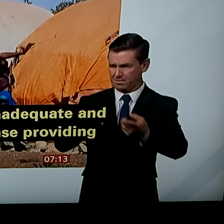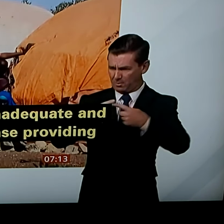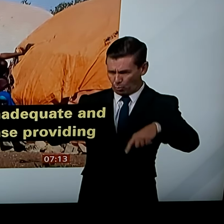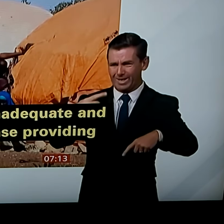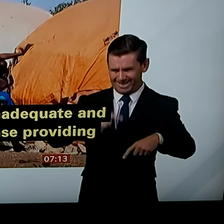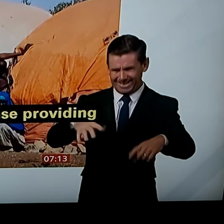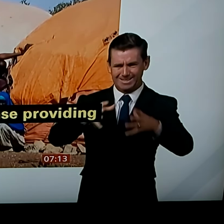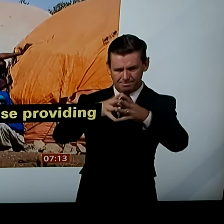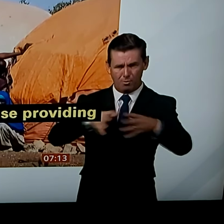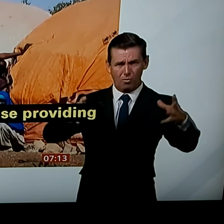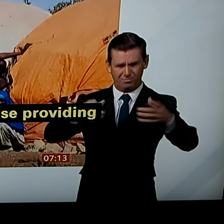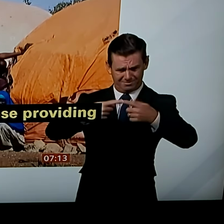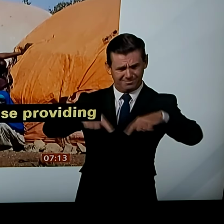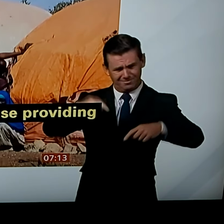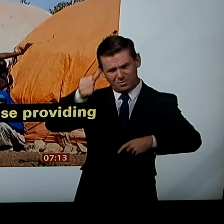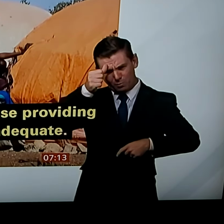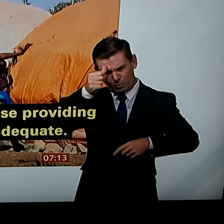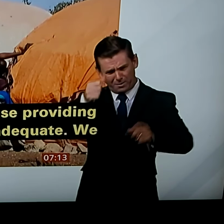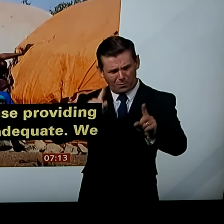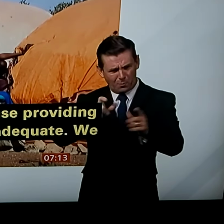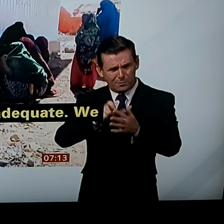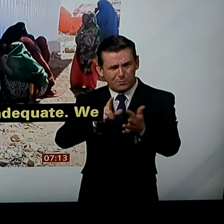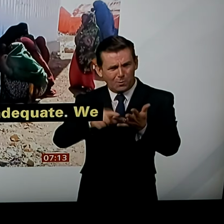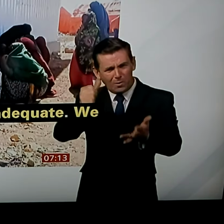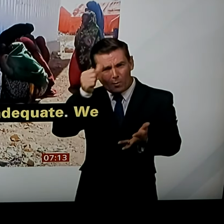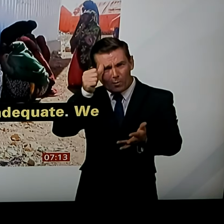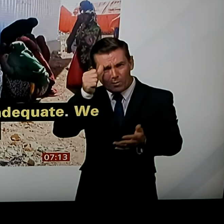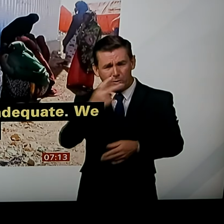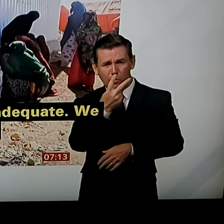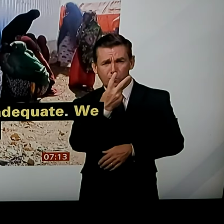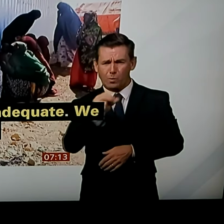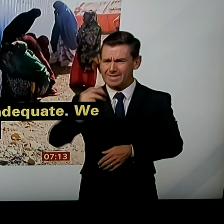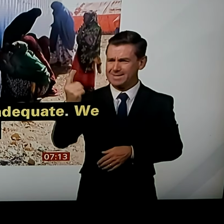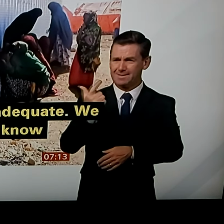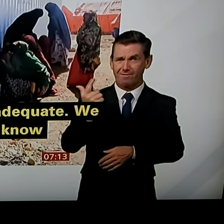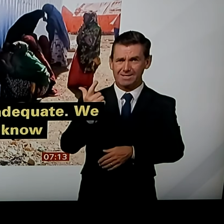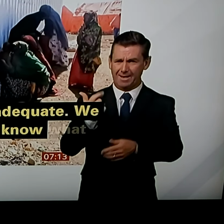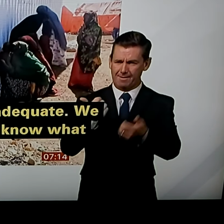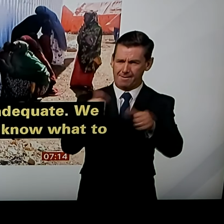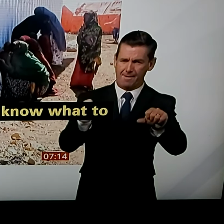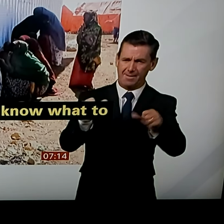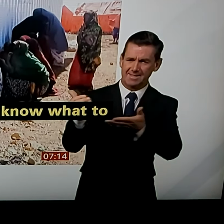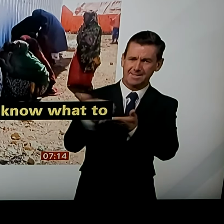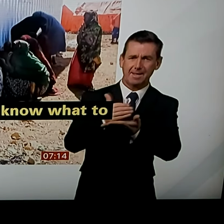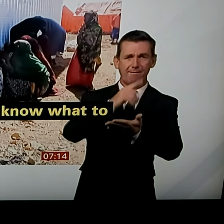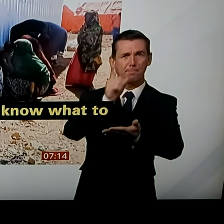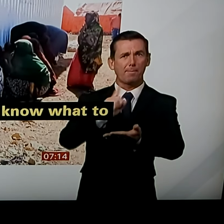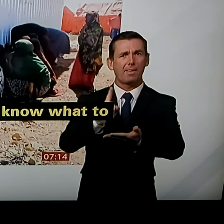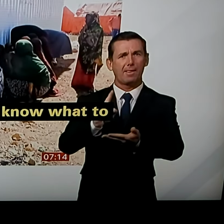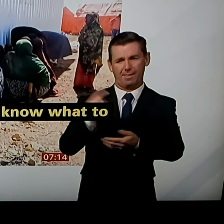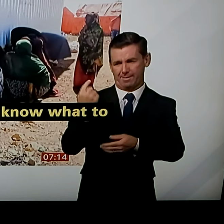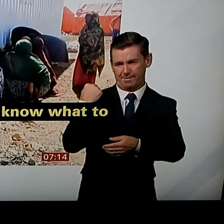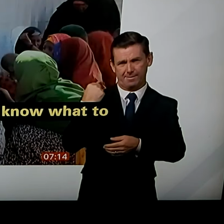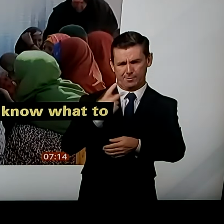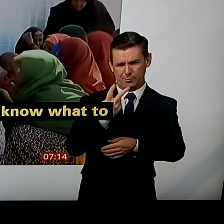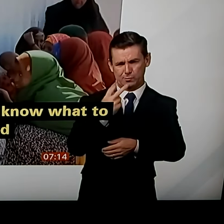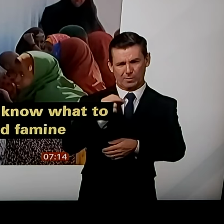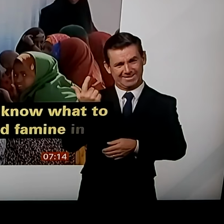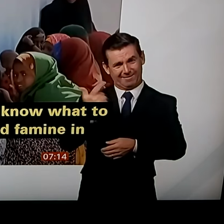We know what to do. In 2017, we were able to avert famine in Somalia. But at the moment, the scale of the response is